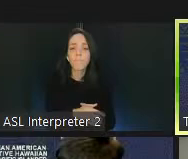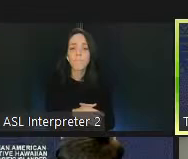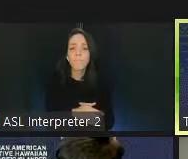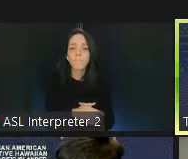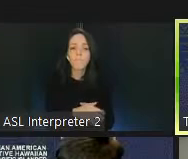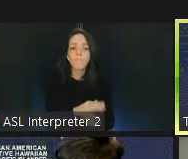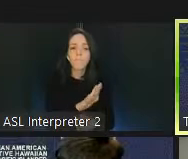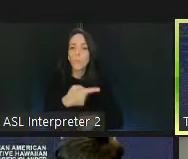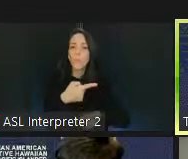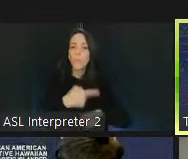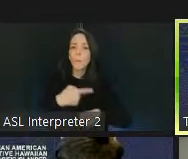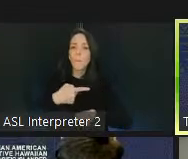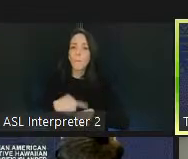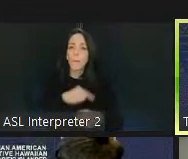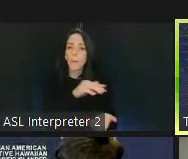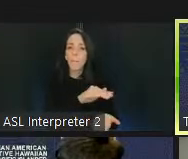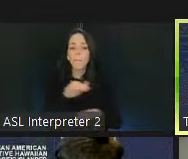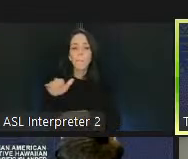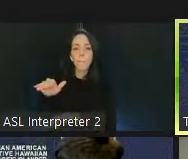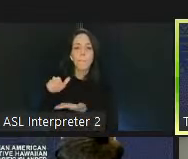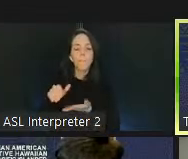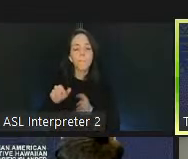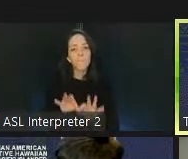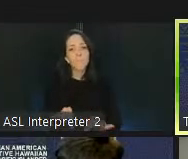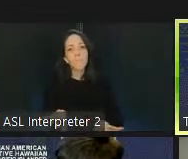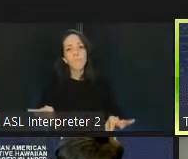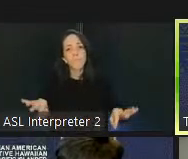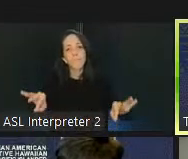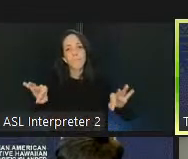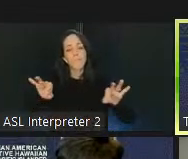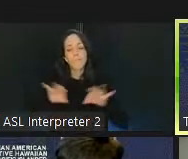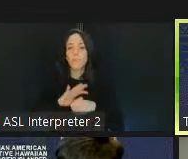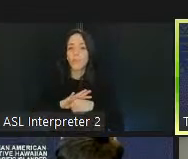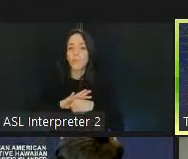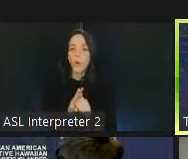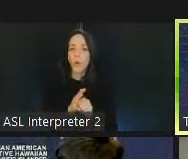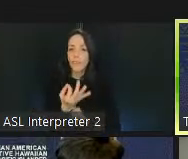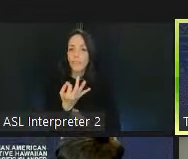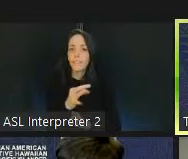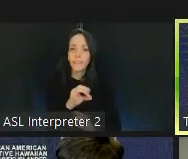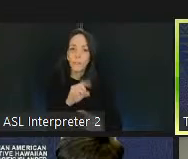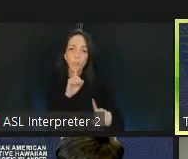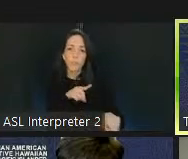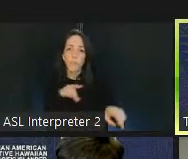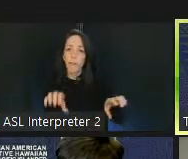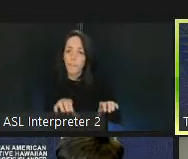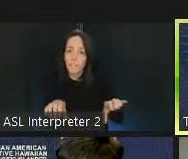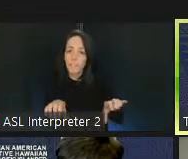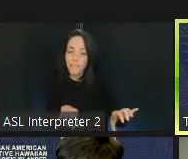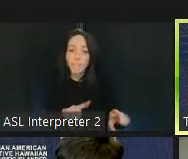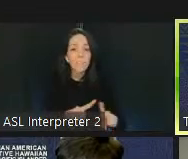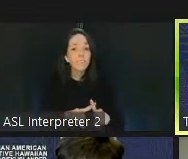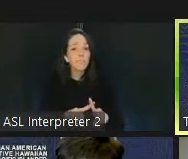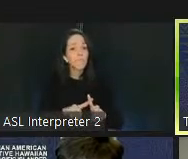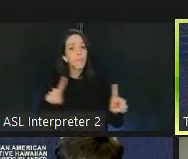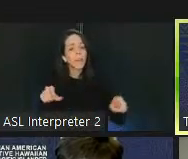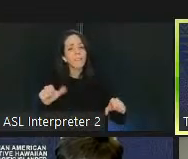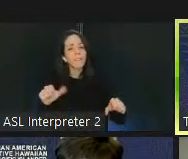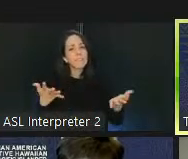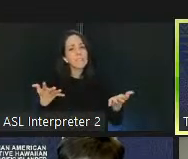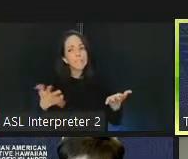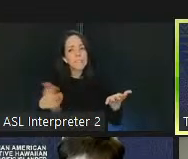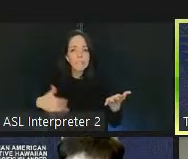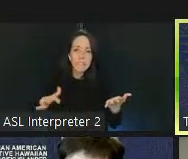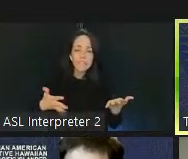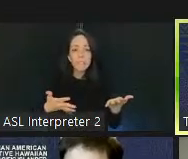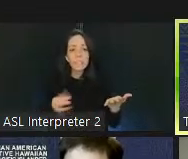one-time revenues have been critical to our COVID-19 response activities. But there is danger with attempting